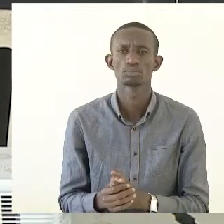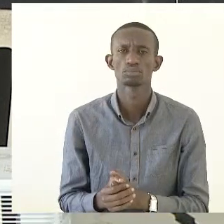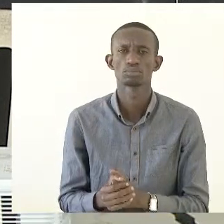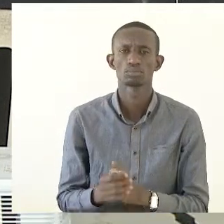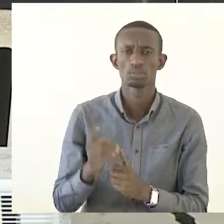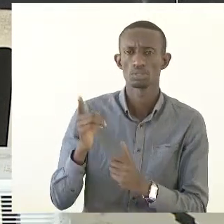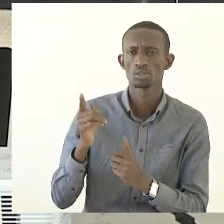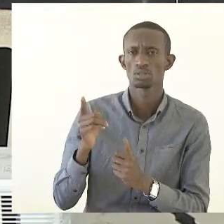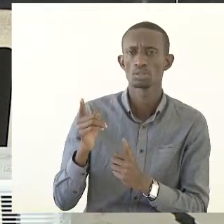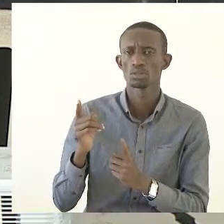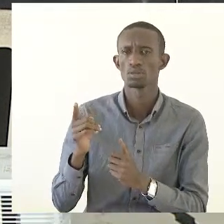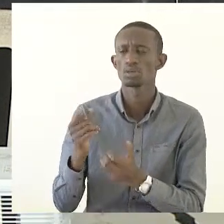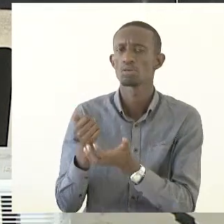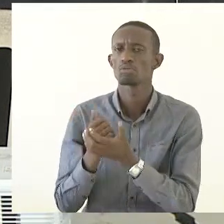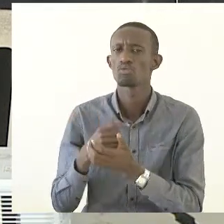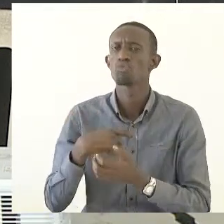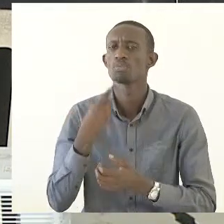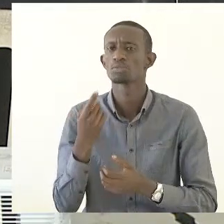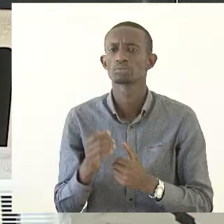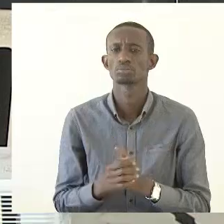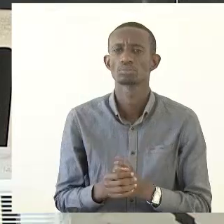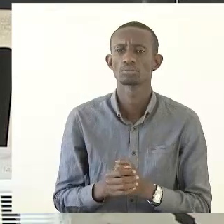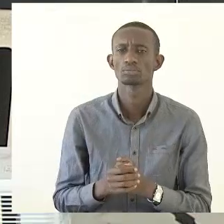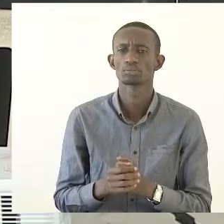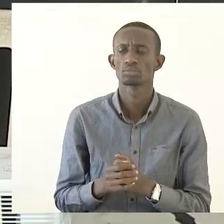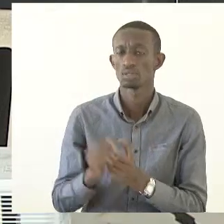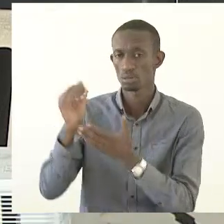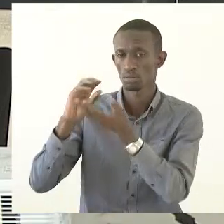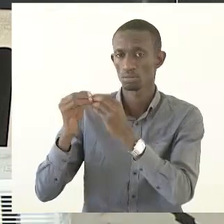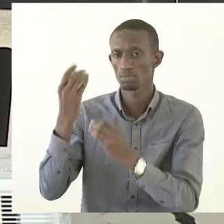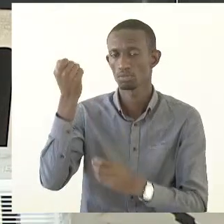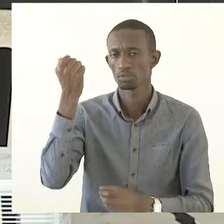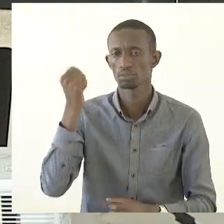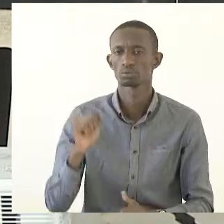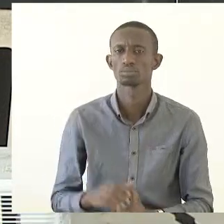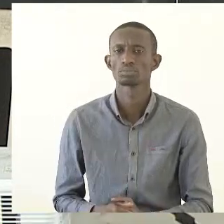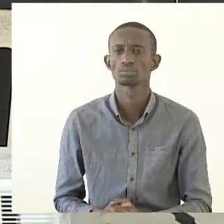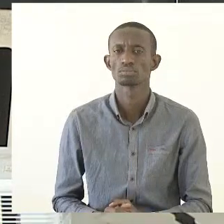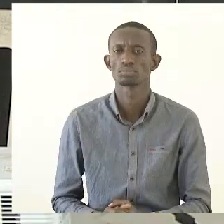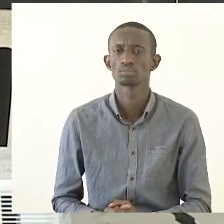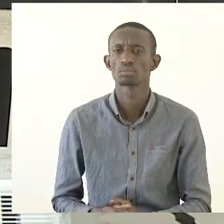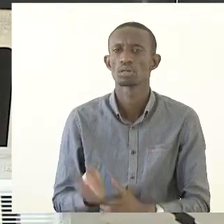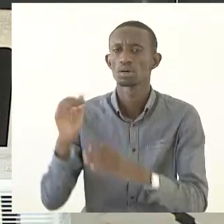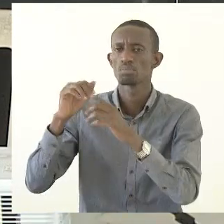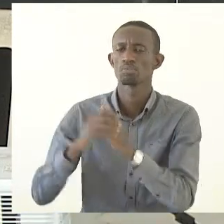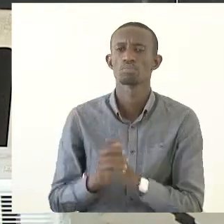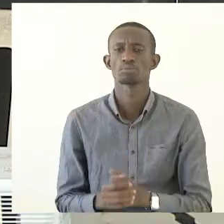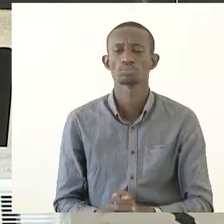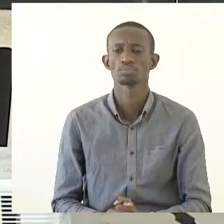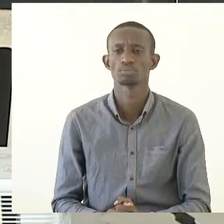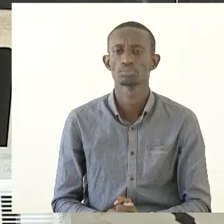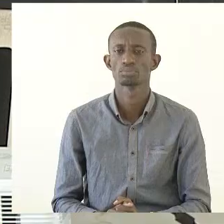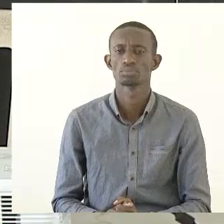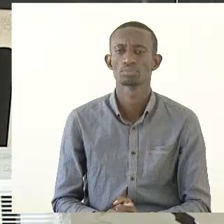goiter, swelling of the neck. We have number 5. Number 5, we have vitamins. A number of